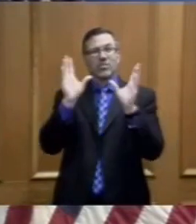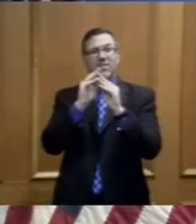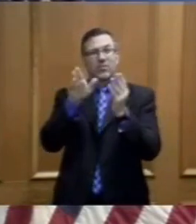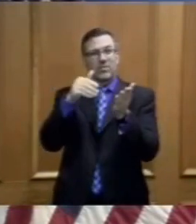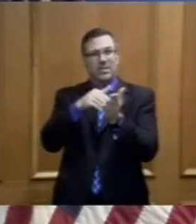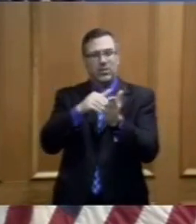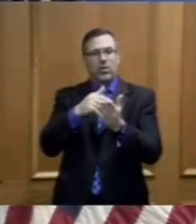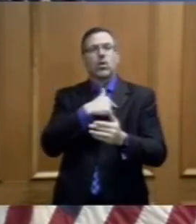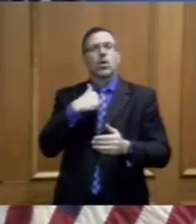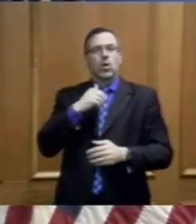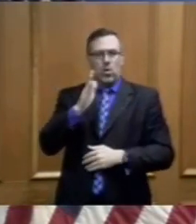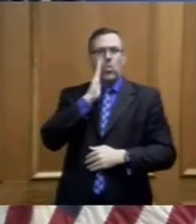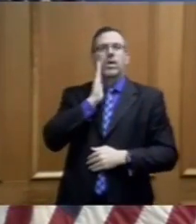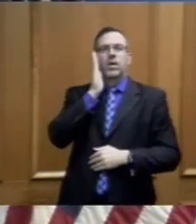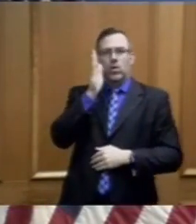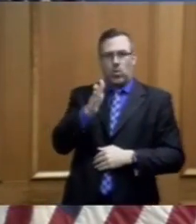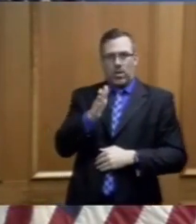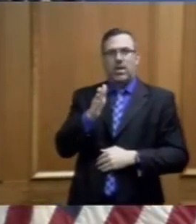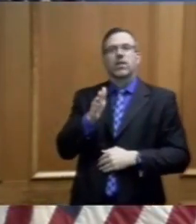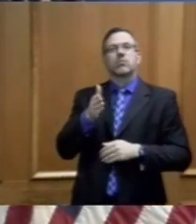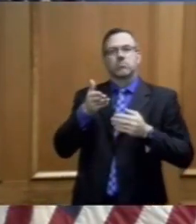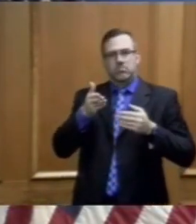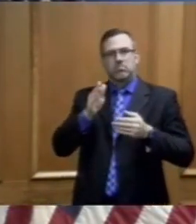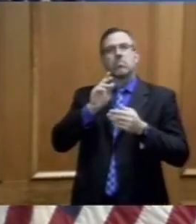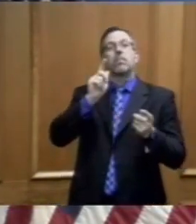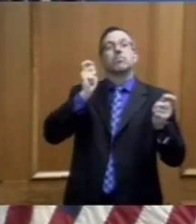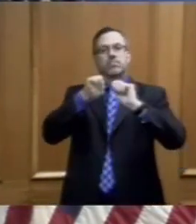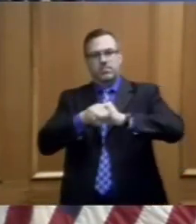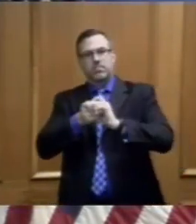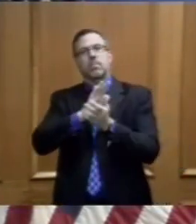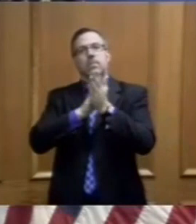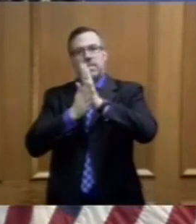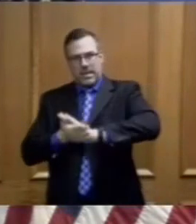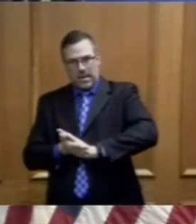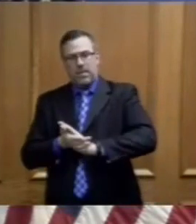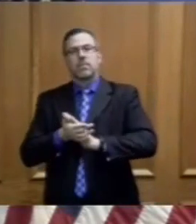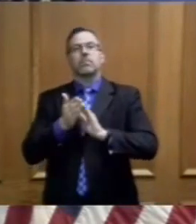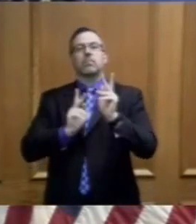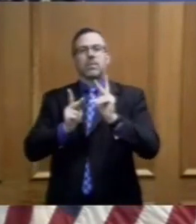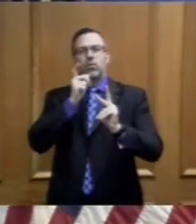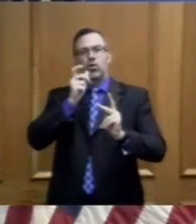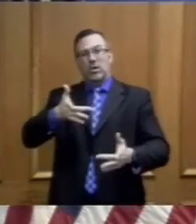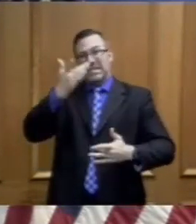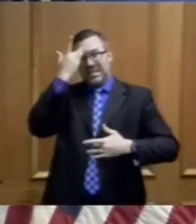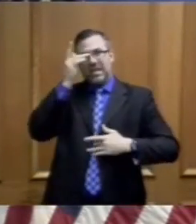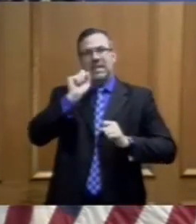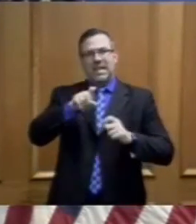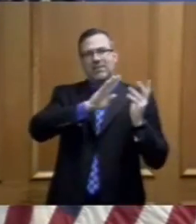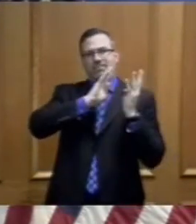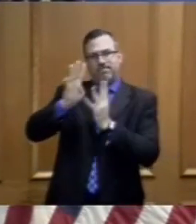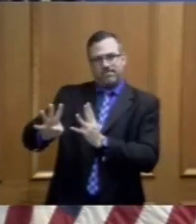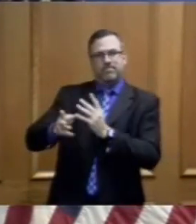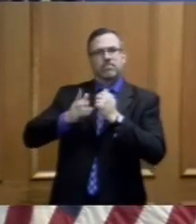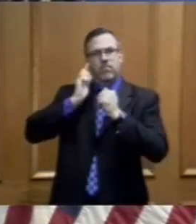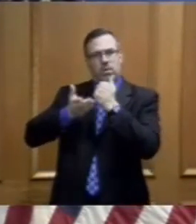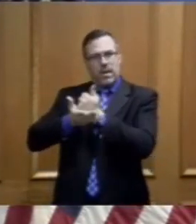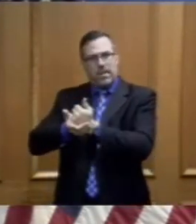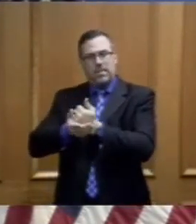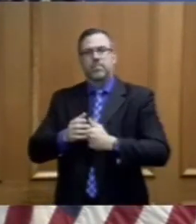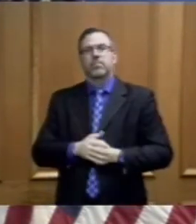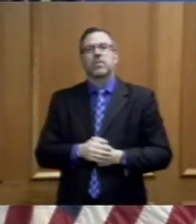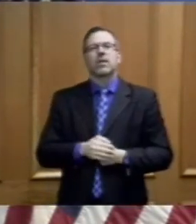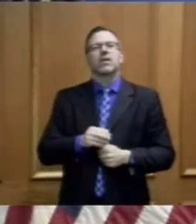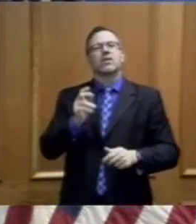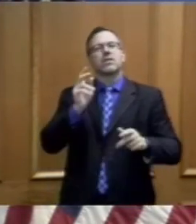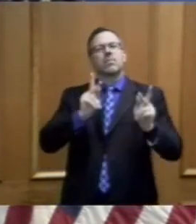COVID-positive, non-acute alternative healthcare facility. It will serve COVID patients who need hospital care but do not